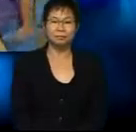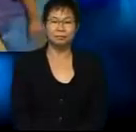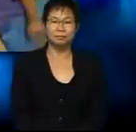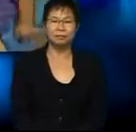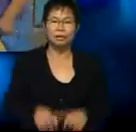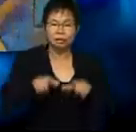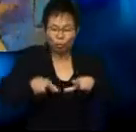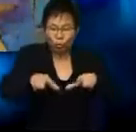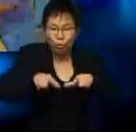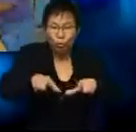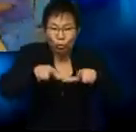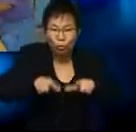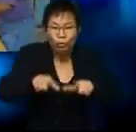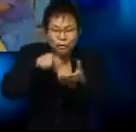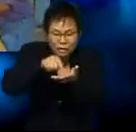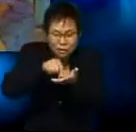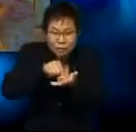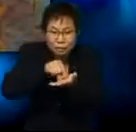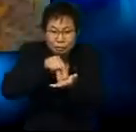The wood chips remain the sieve.